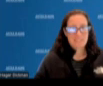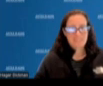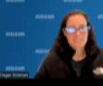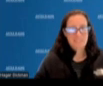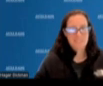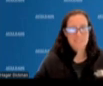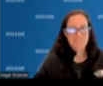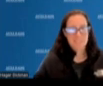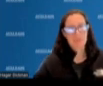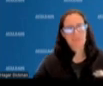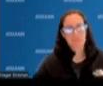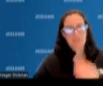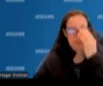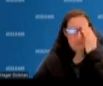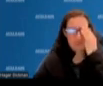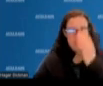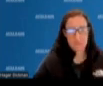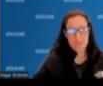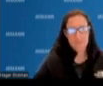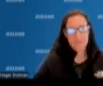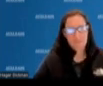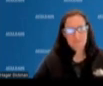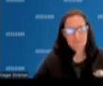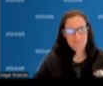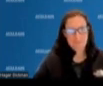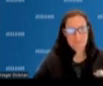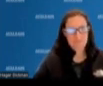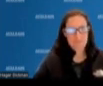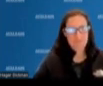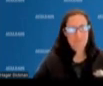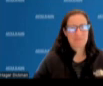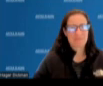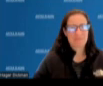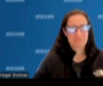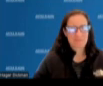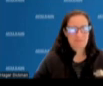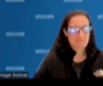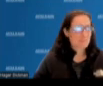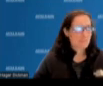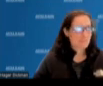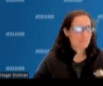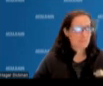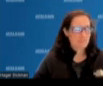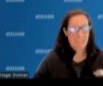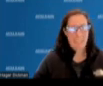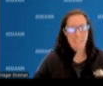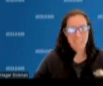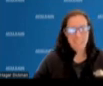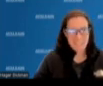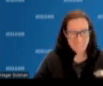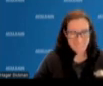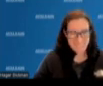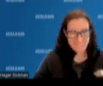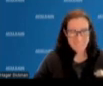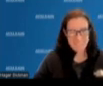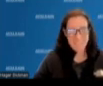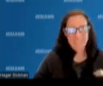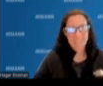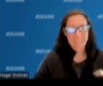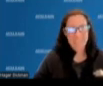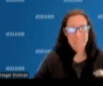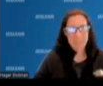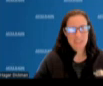I mean, I don't think we can speak to that as a 501c3. We don't engage in voter mobilization,